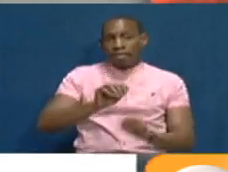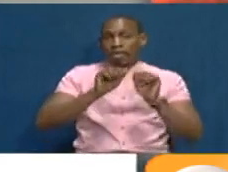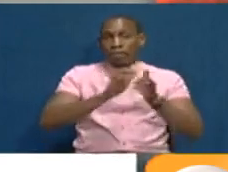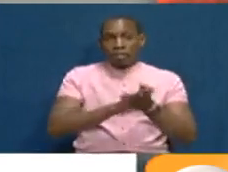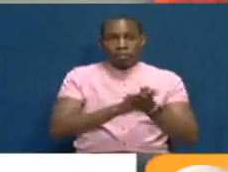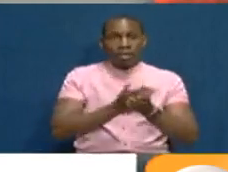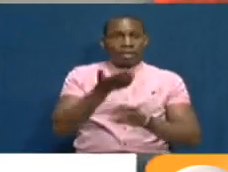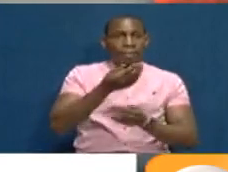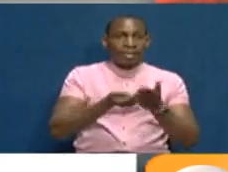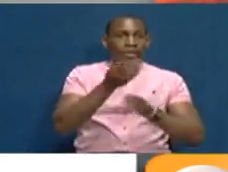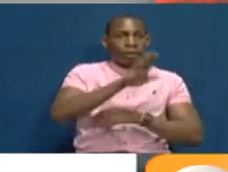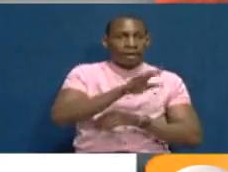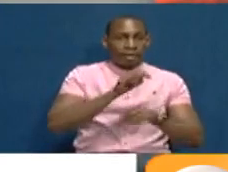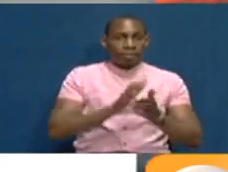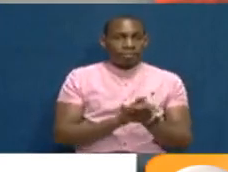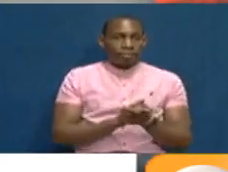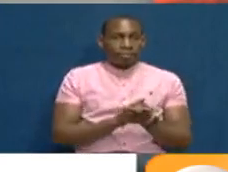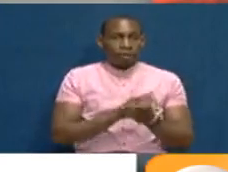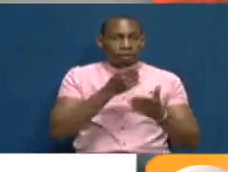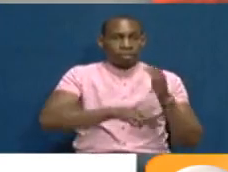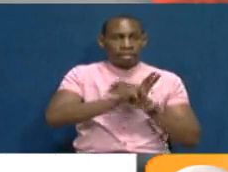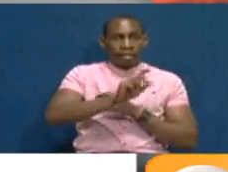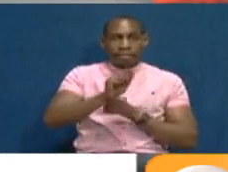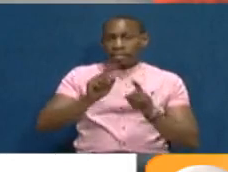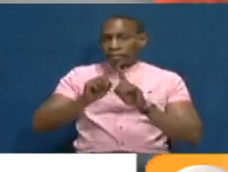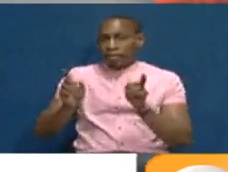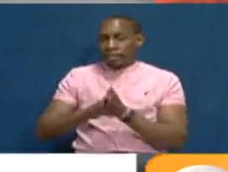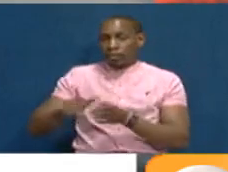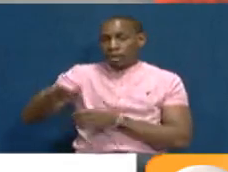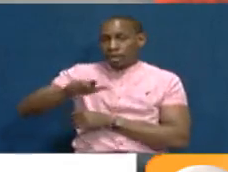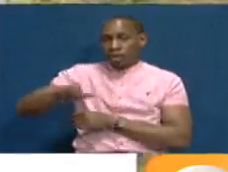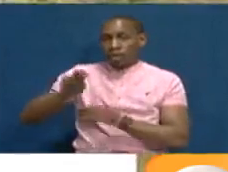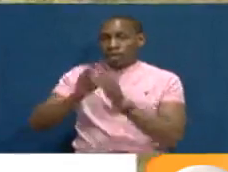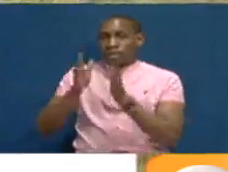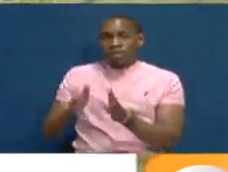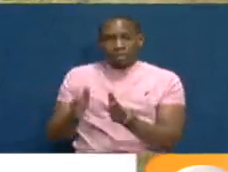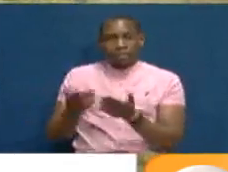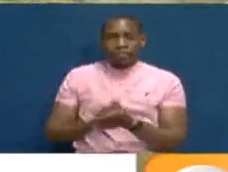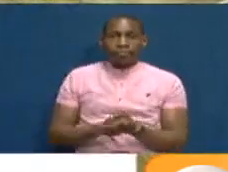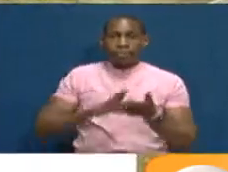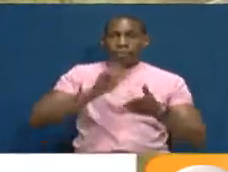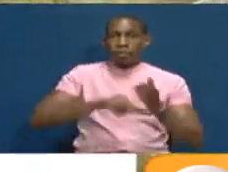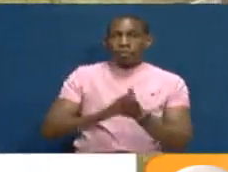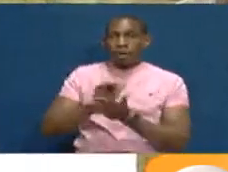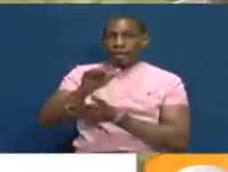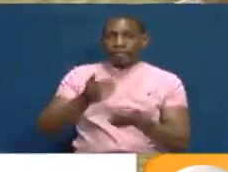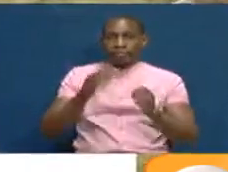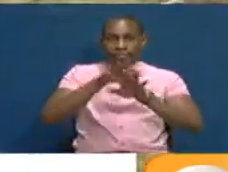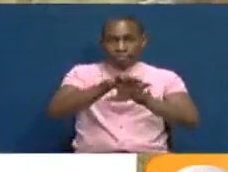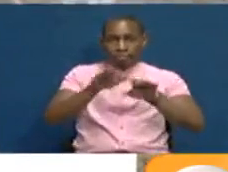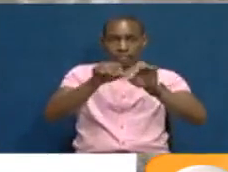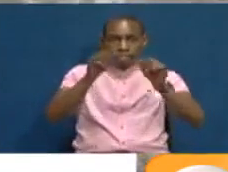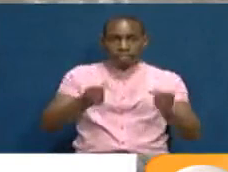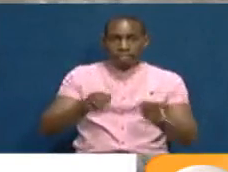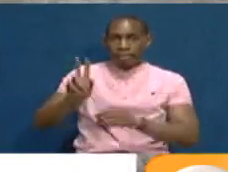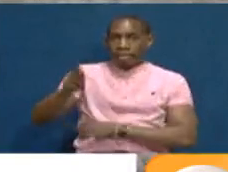actually recover it every month. They can recover their VAT costs, but for the domestic consumer. Further, they are calling for streamlining of systems